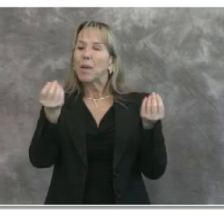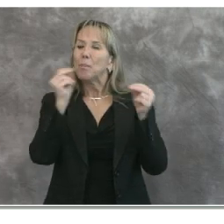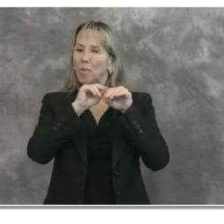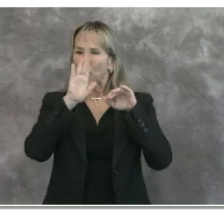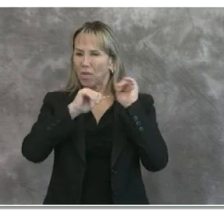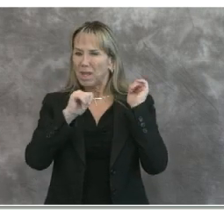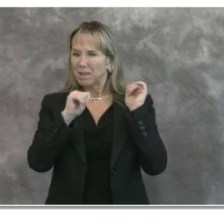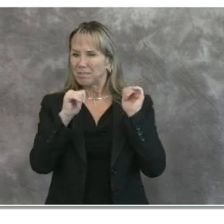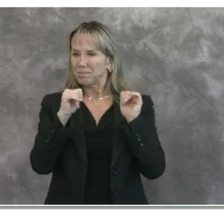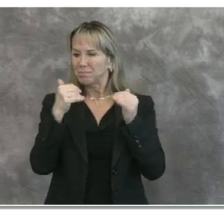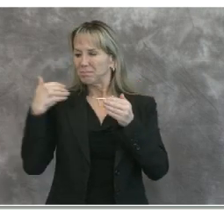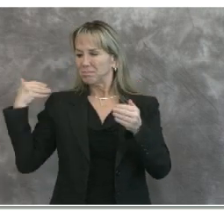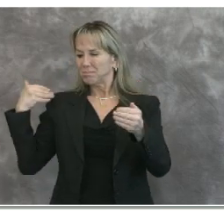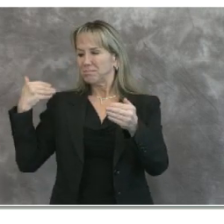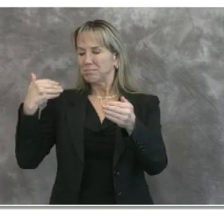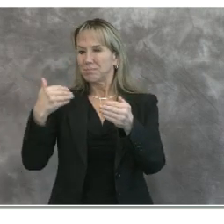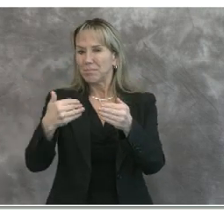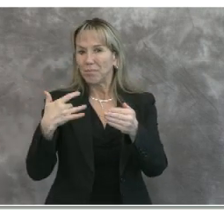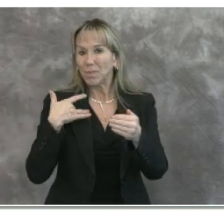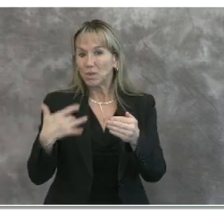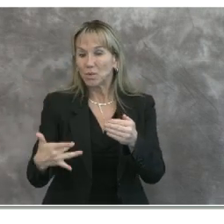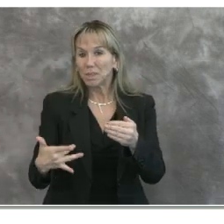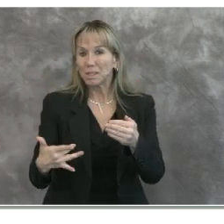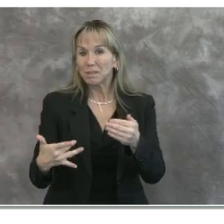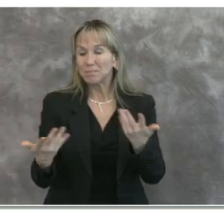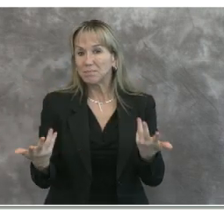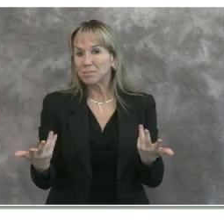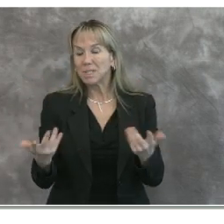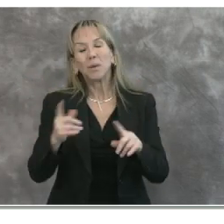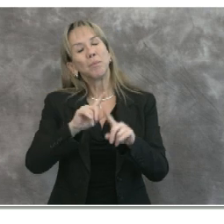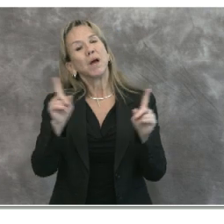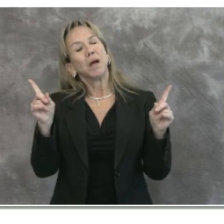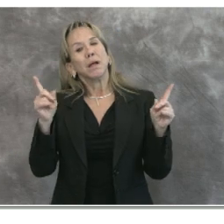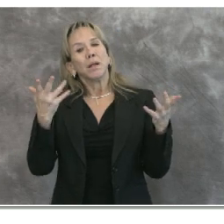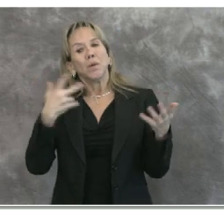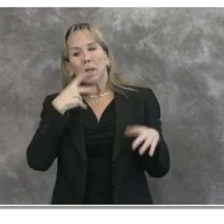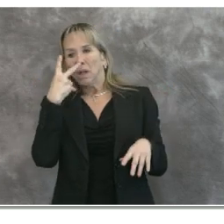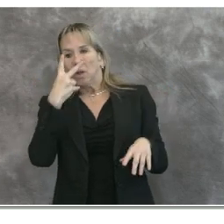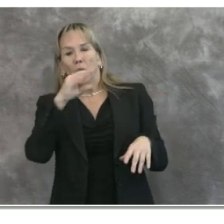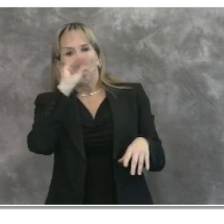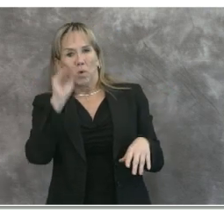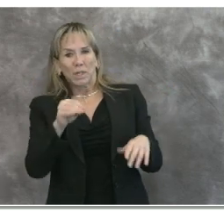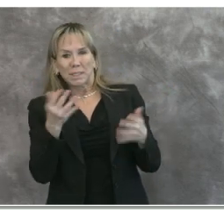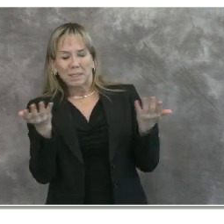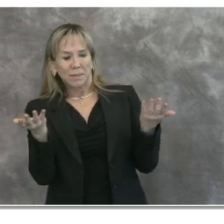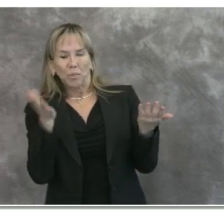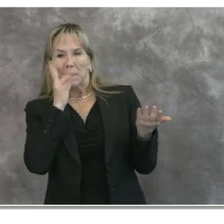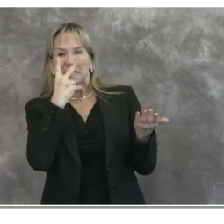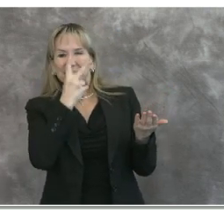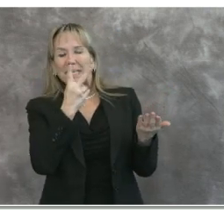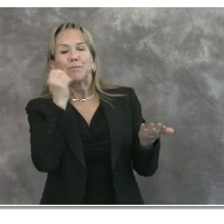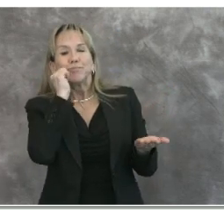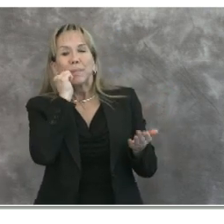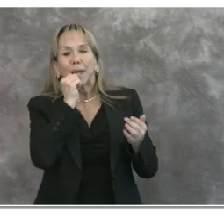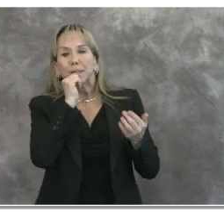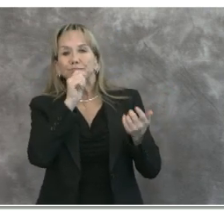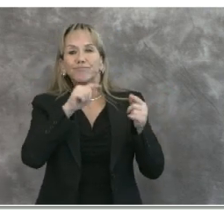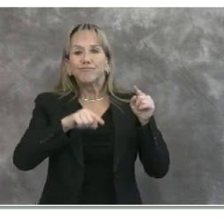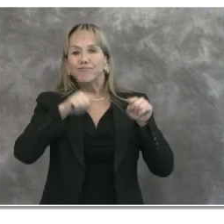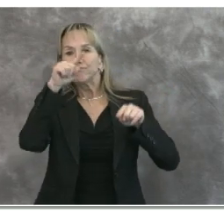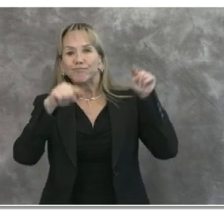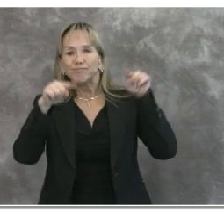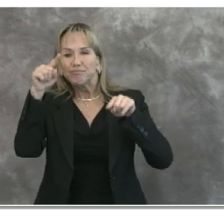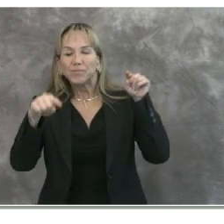than what we've been trending on average. This is obviously as we look at these percentages, we are going to see day-to-day fluctuations in the